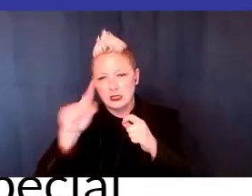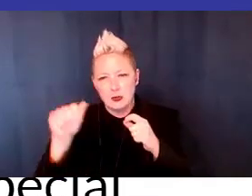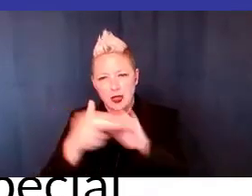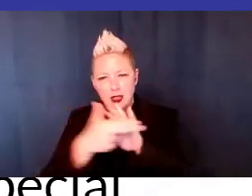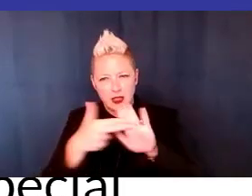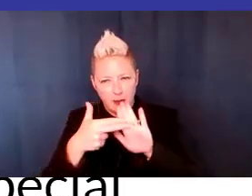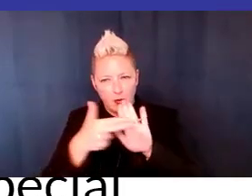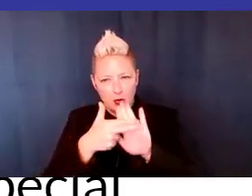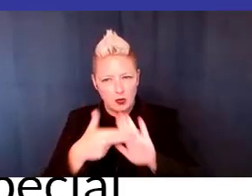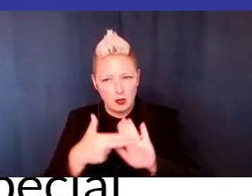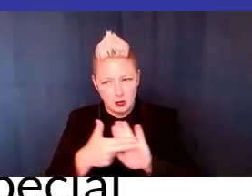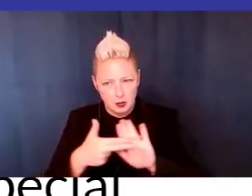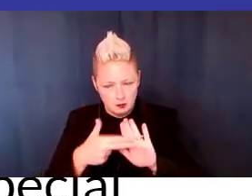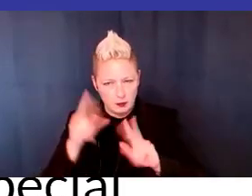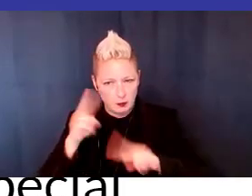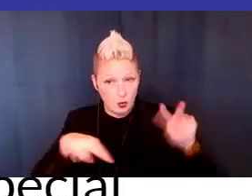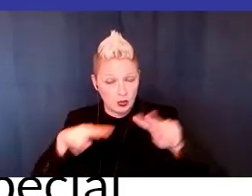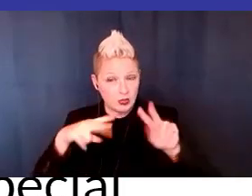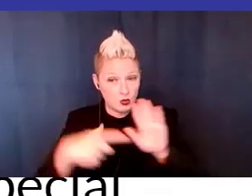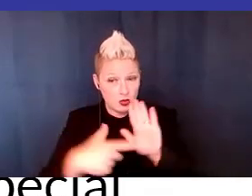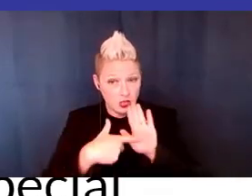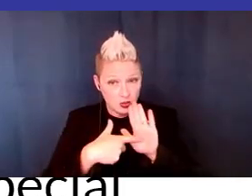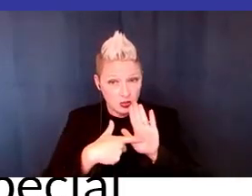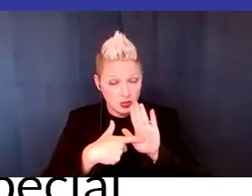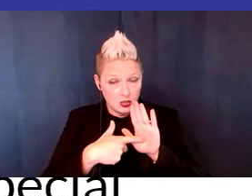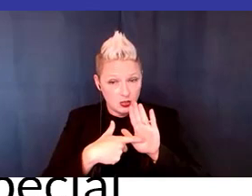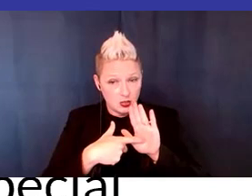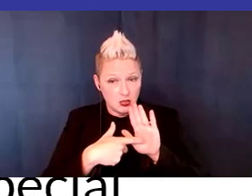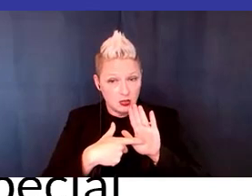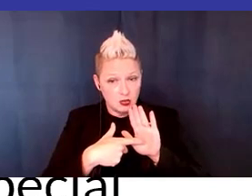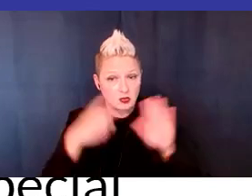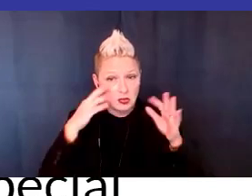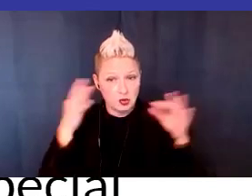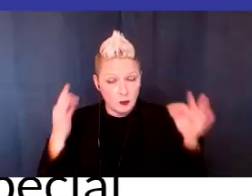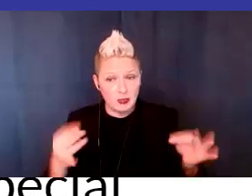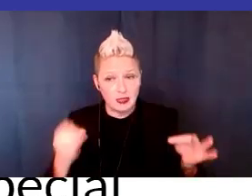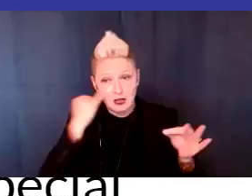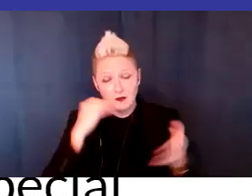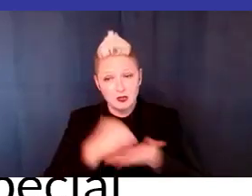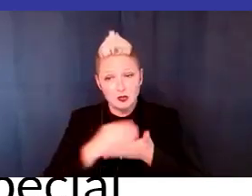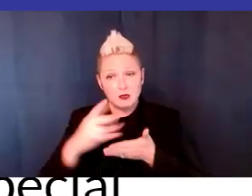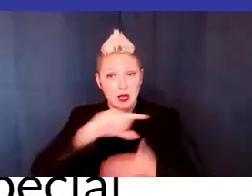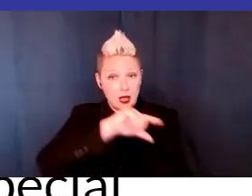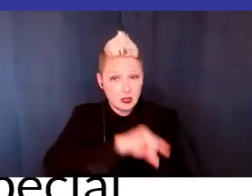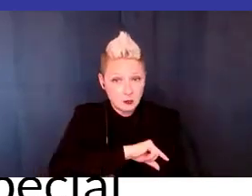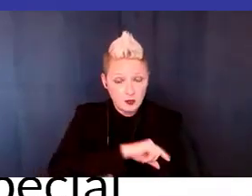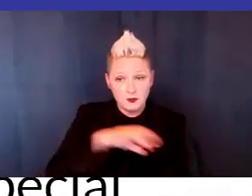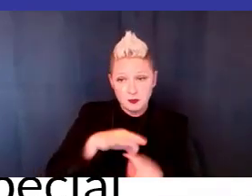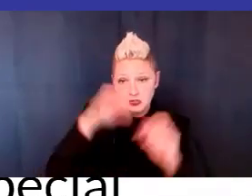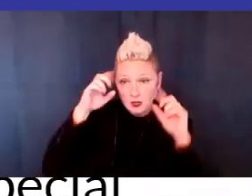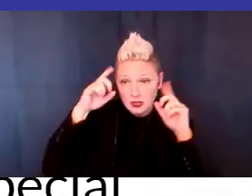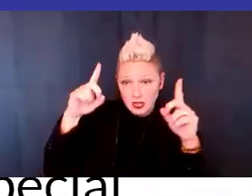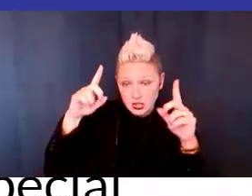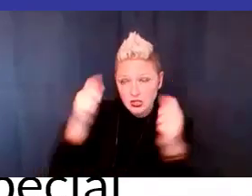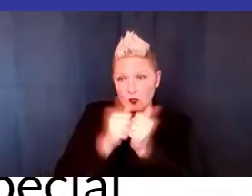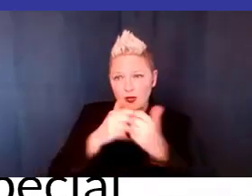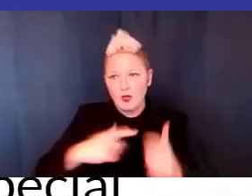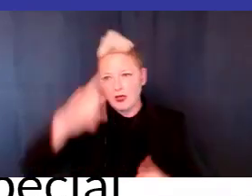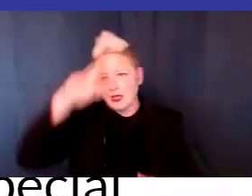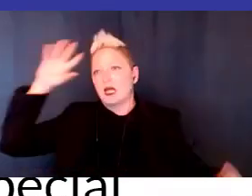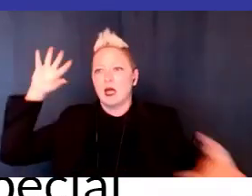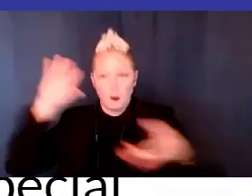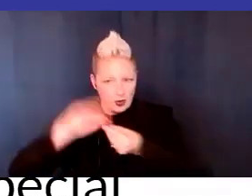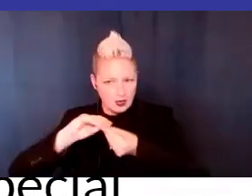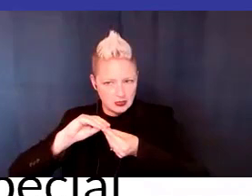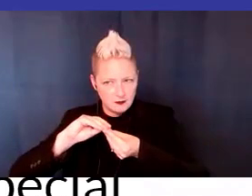process where people just look at the criteria to determine if a student is eligible for special education without thinking more comprehensively,